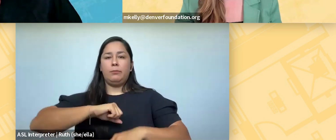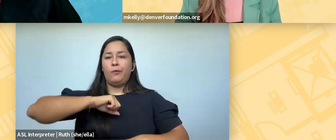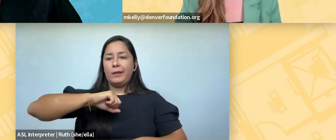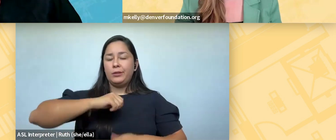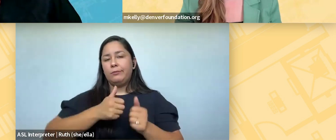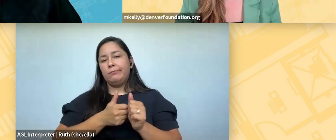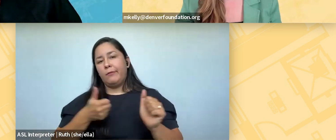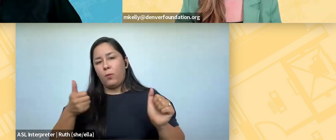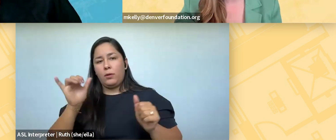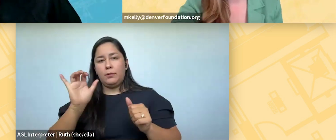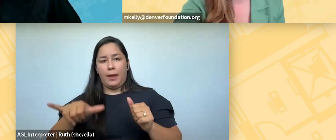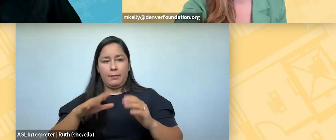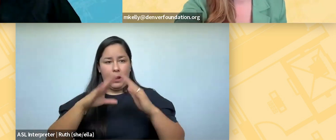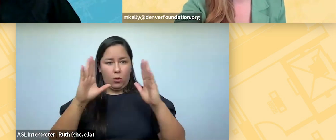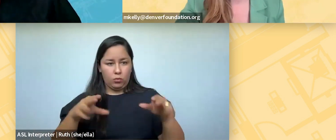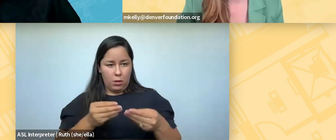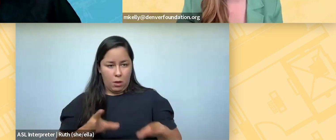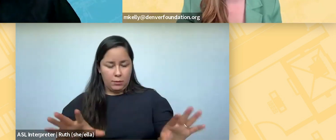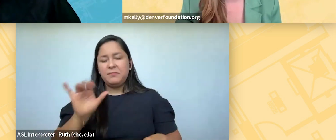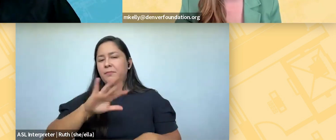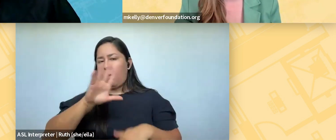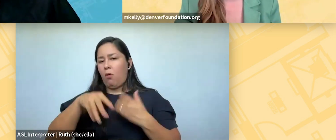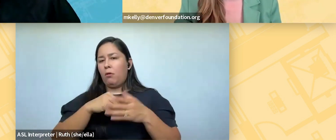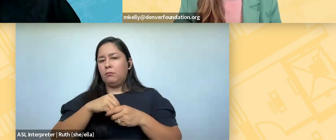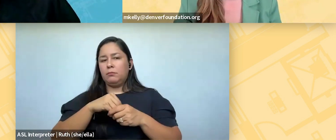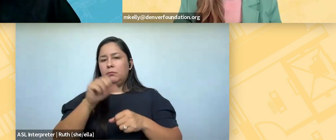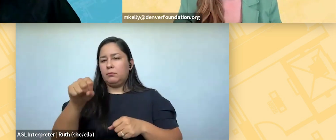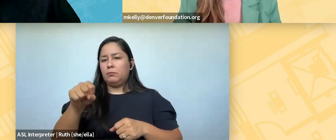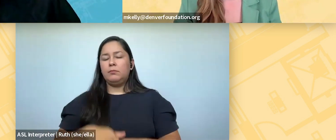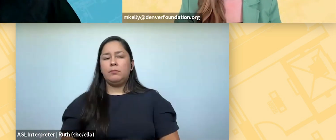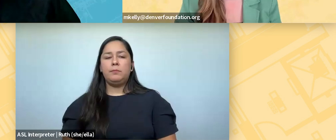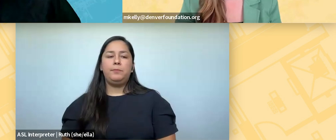funded under our housing and homelessness area.